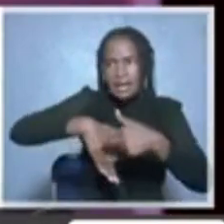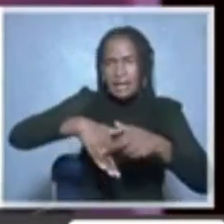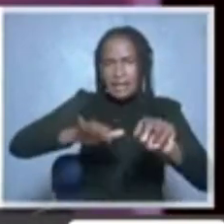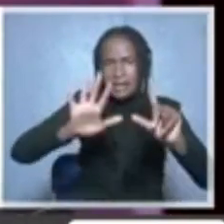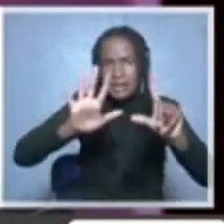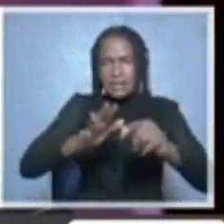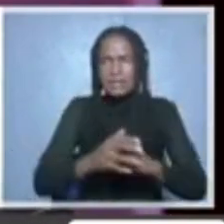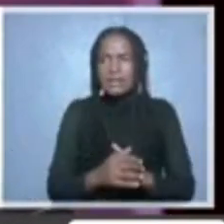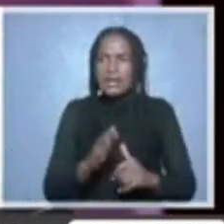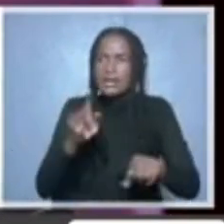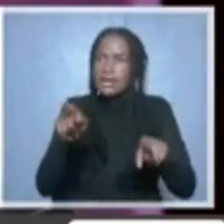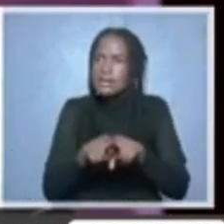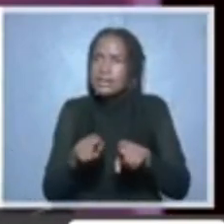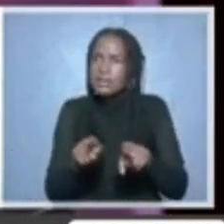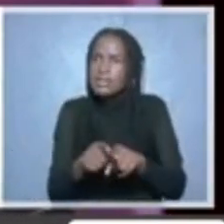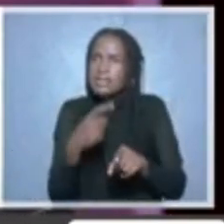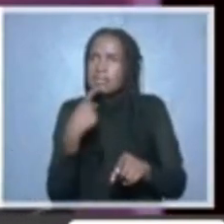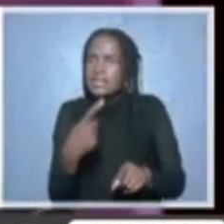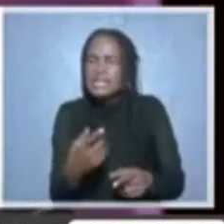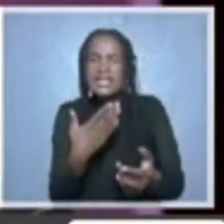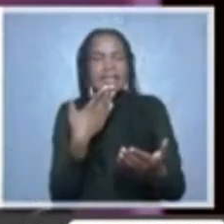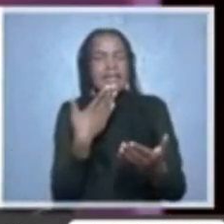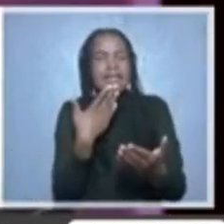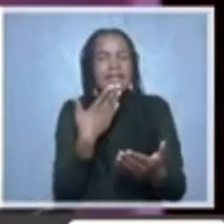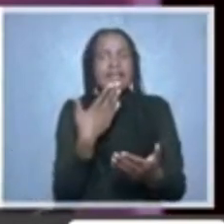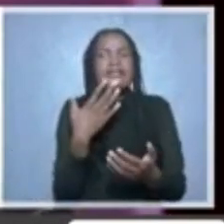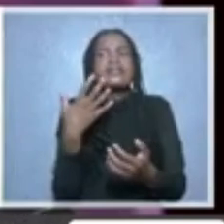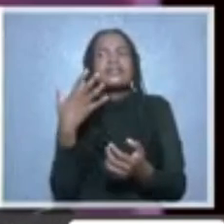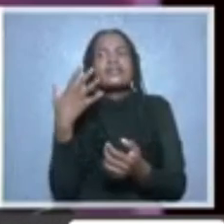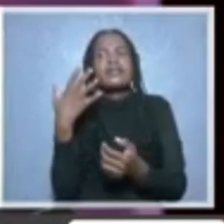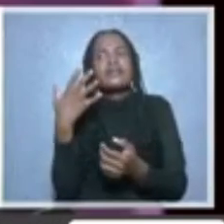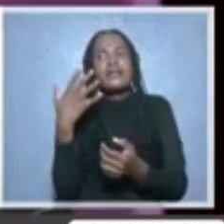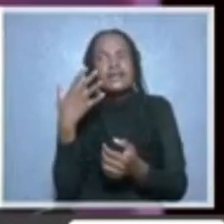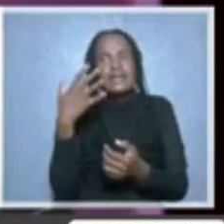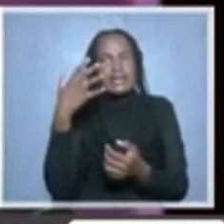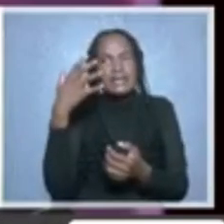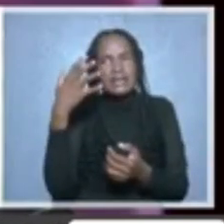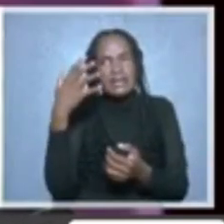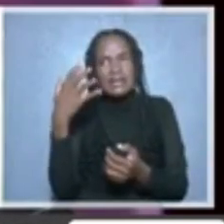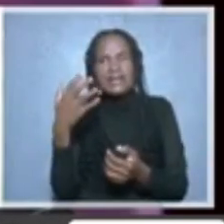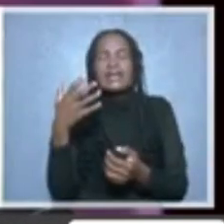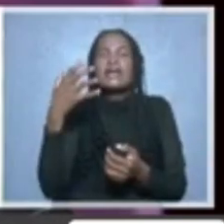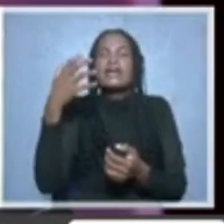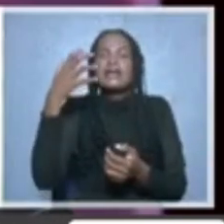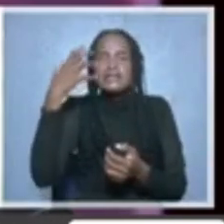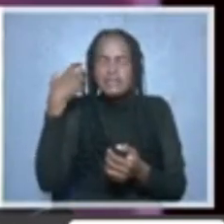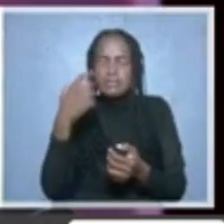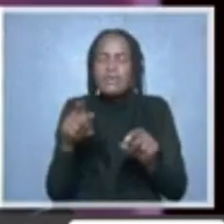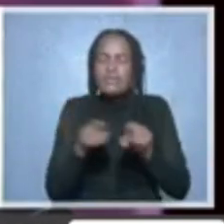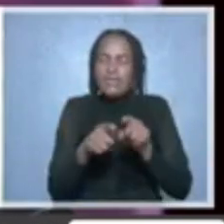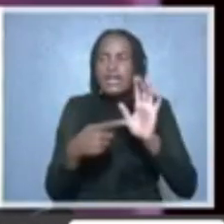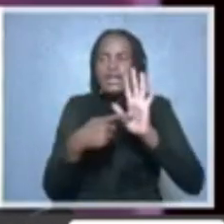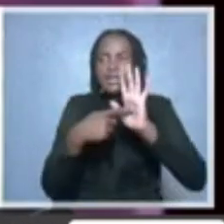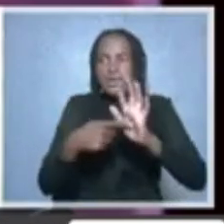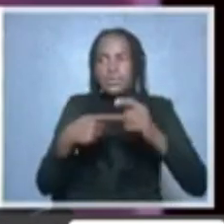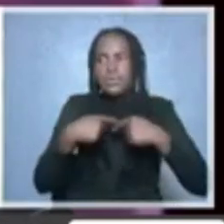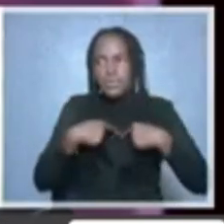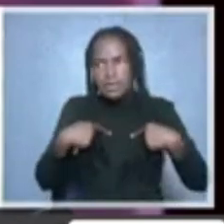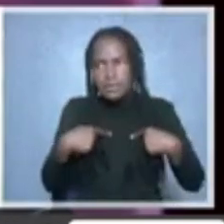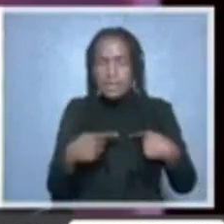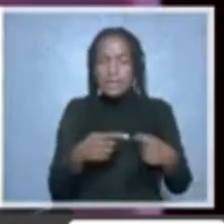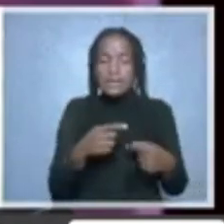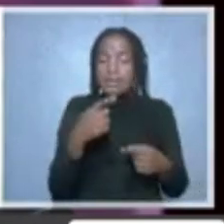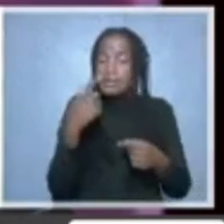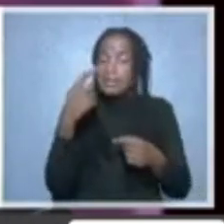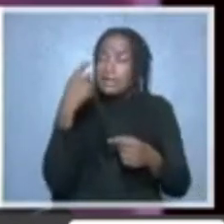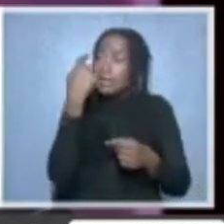of saying, thank you, my people. I hope you have seen what I've done. And I'm hoping that as we move